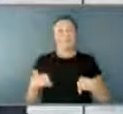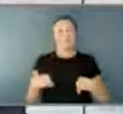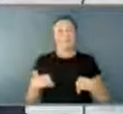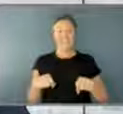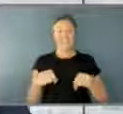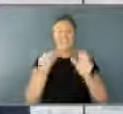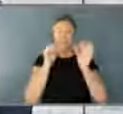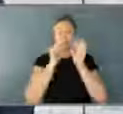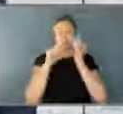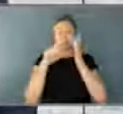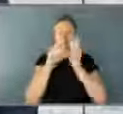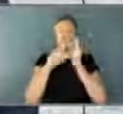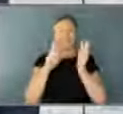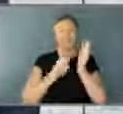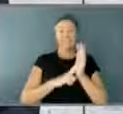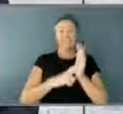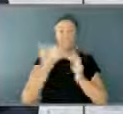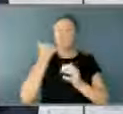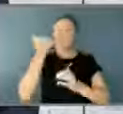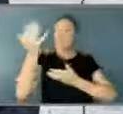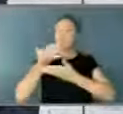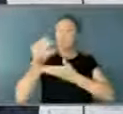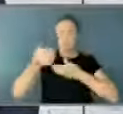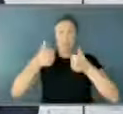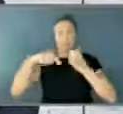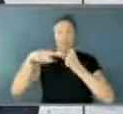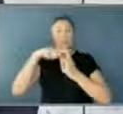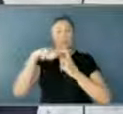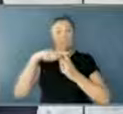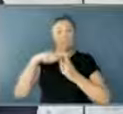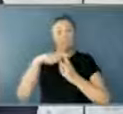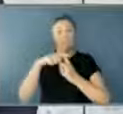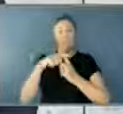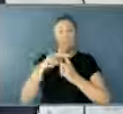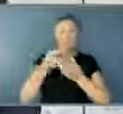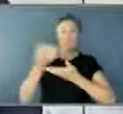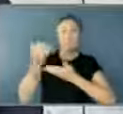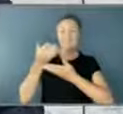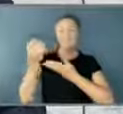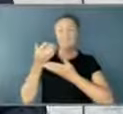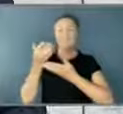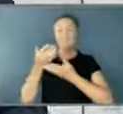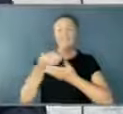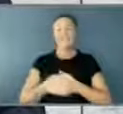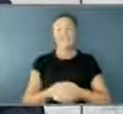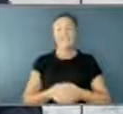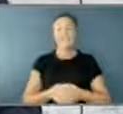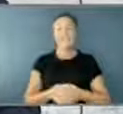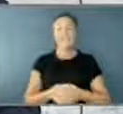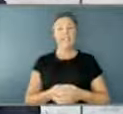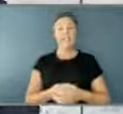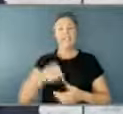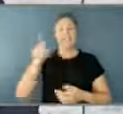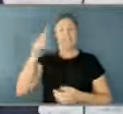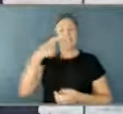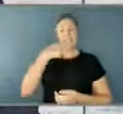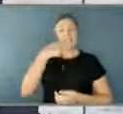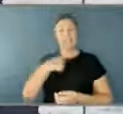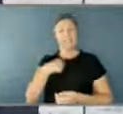the many nations that they've been engaged with early on in that process. As he said to me again today, he sees